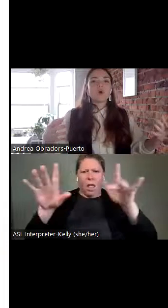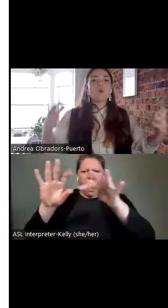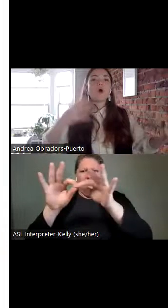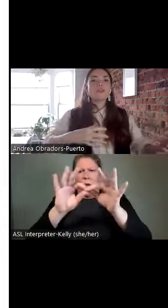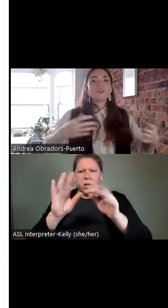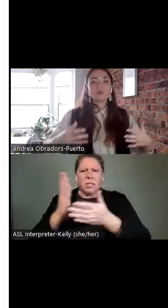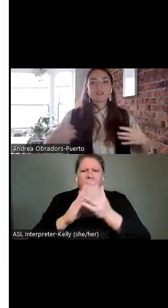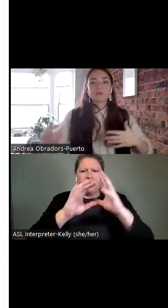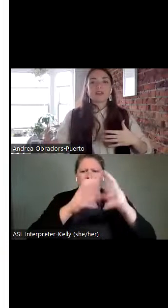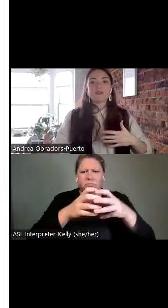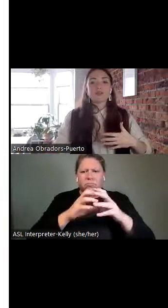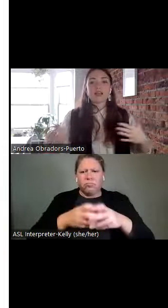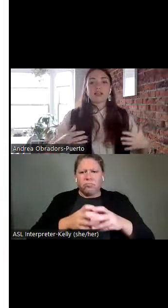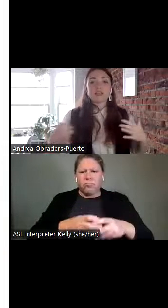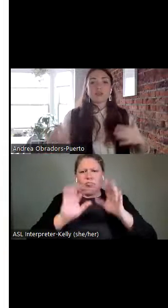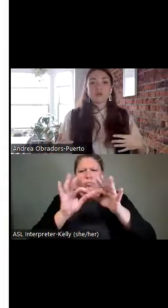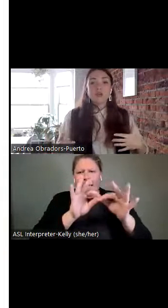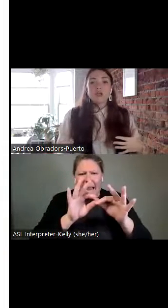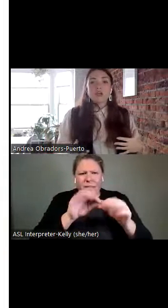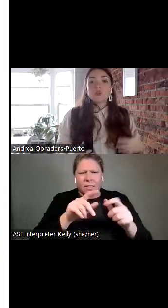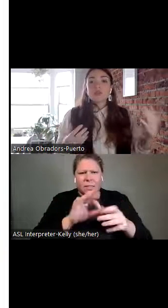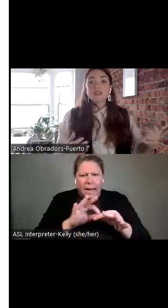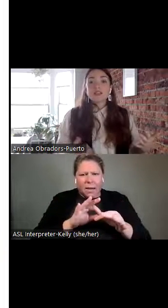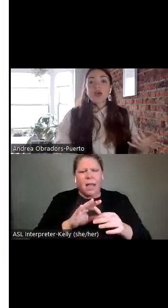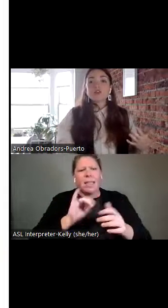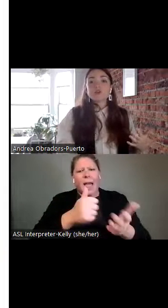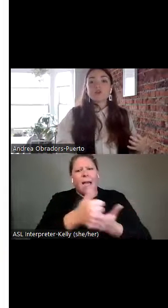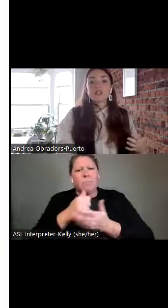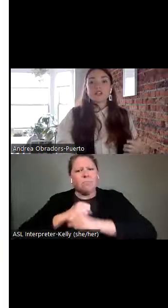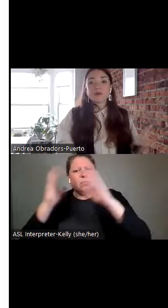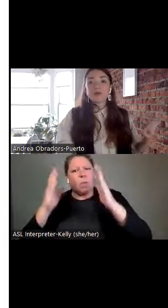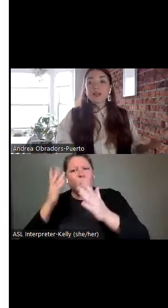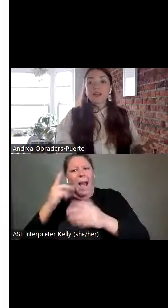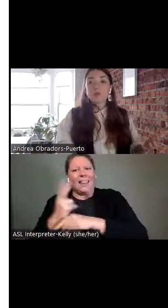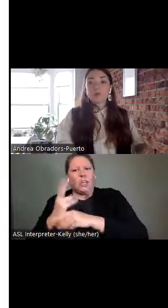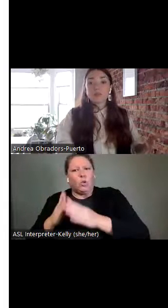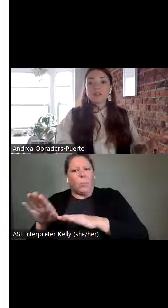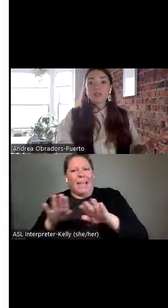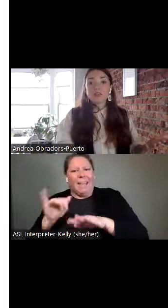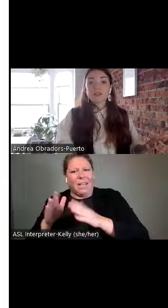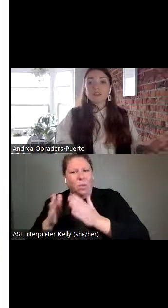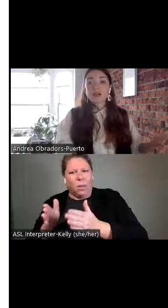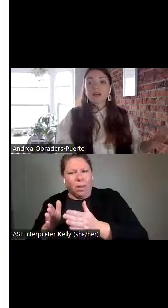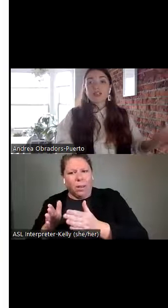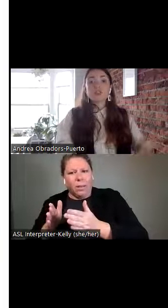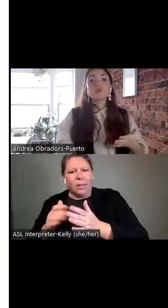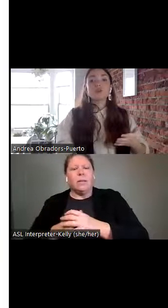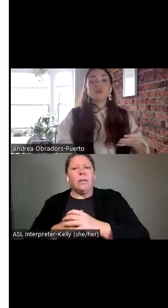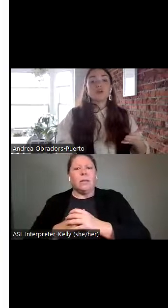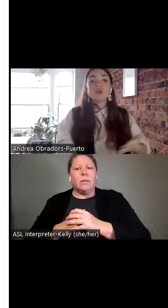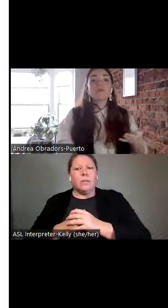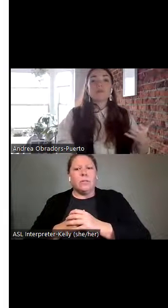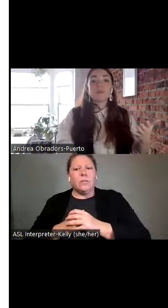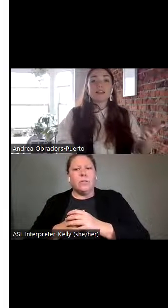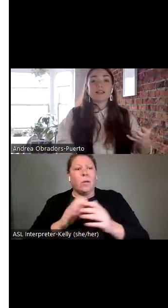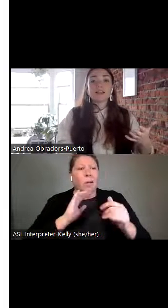explain why the user is behaving as they do. So the insight gatherers will be shared and validated with our participants as a tool